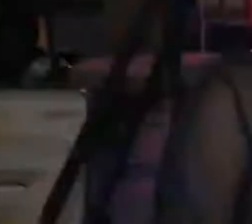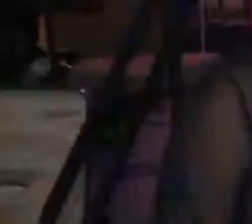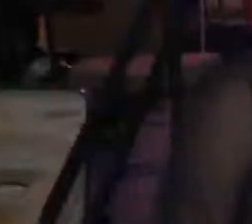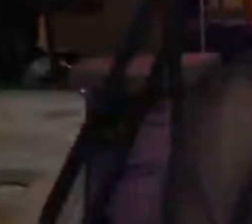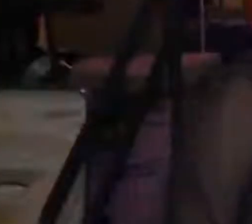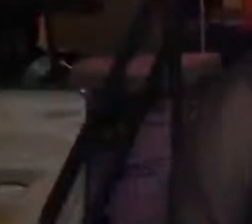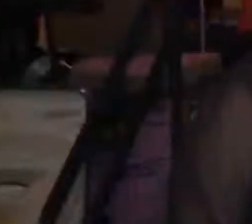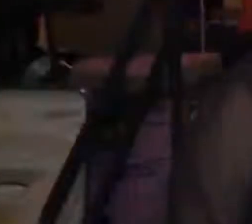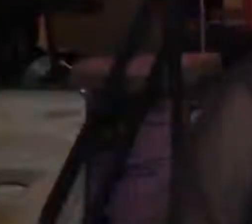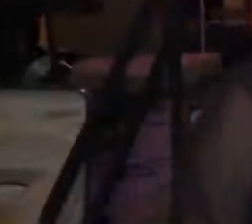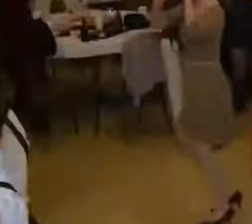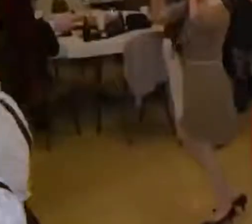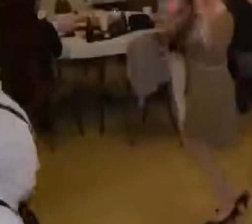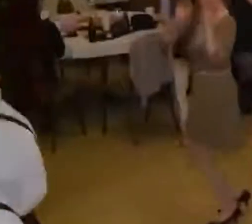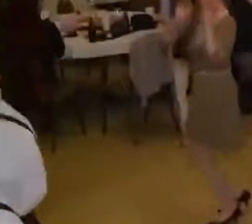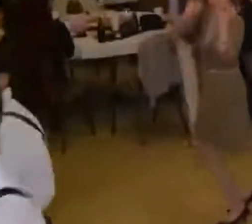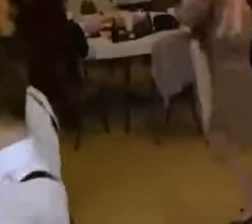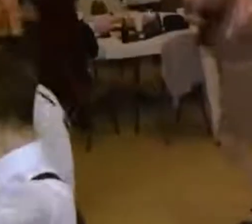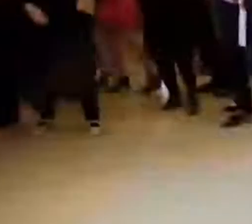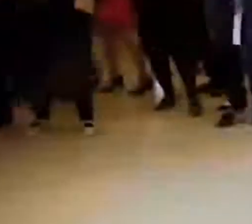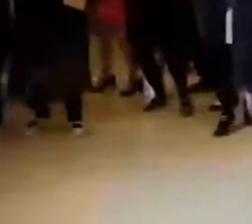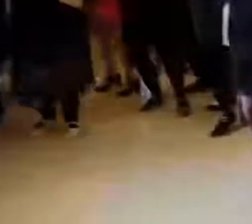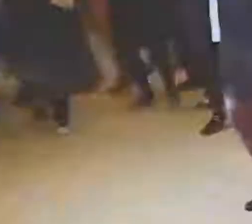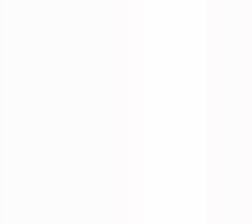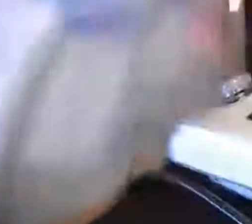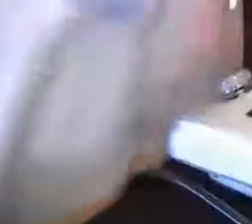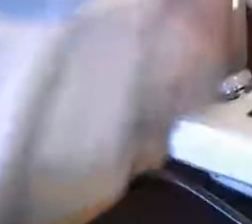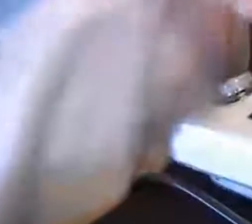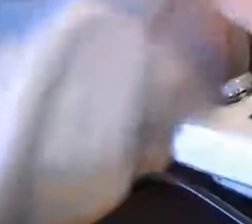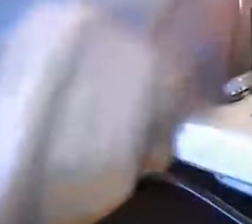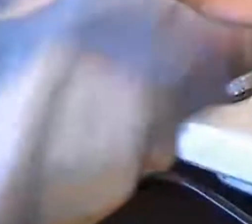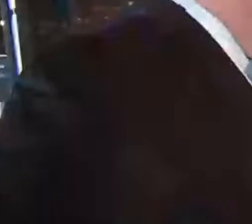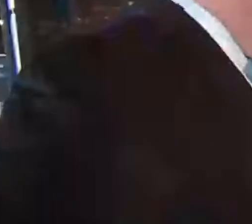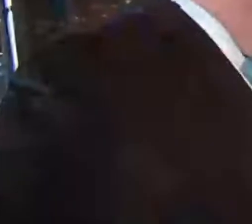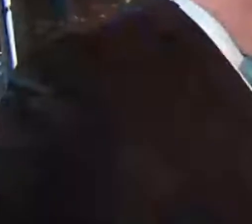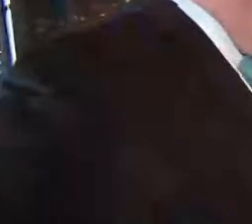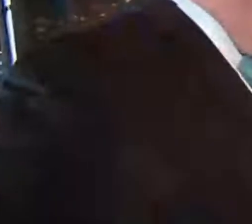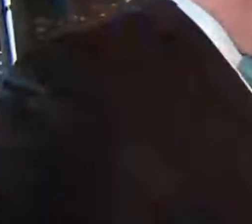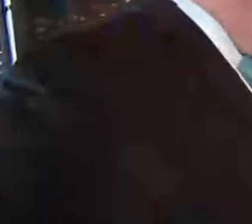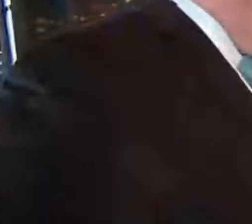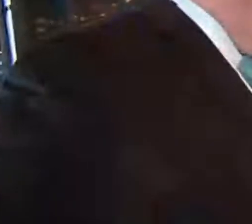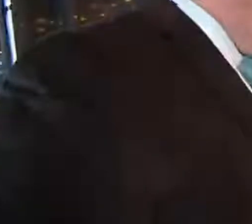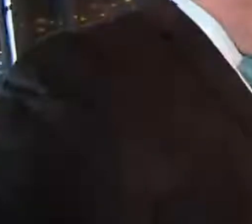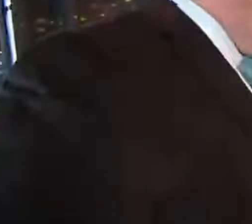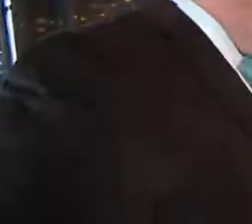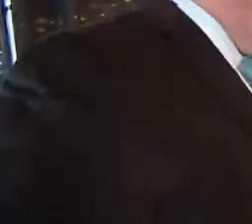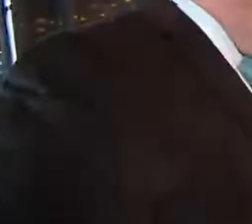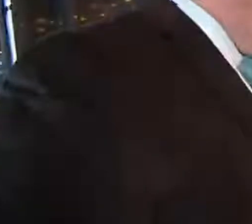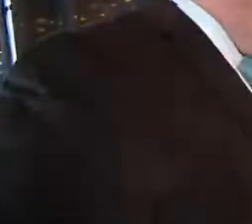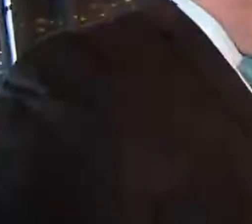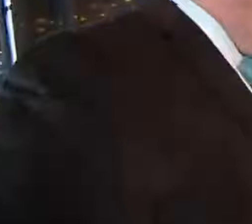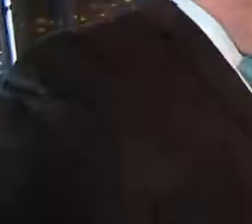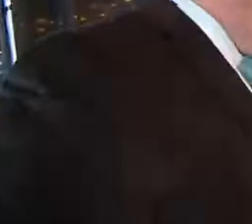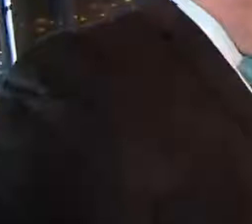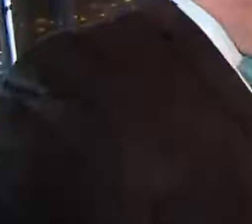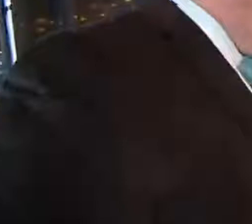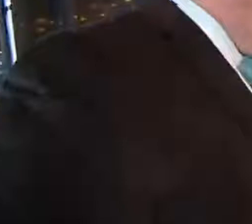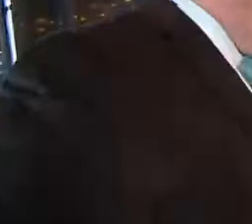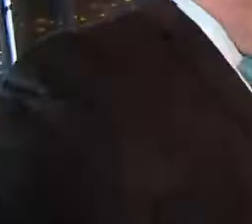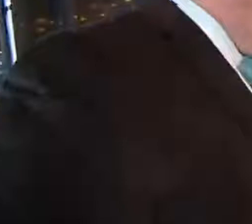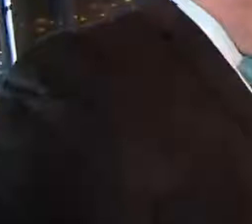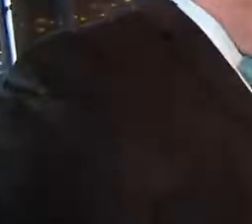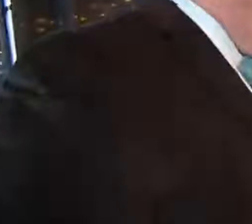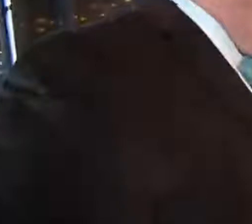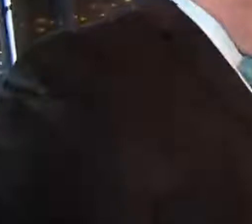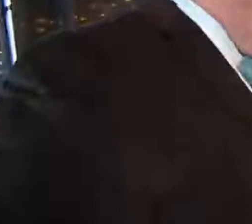Well, this is the Great Gatsby Gala, and it's all in support of the Annapolis Valley Honor Choir. I'd say a cream sauce, but it's not going to be a creamy sauce that runs over the plate. It's going to be like a thick